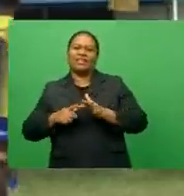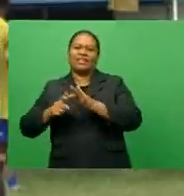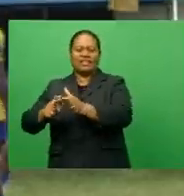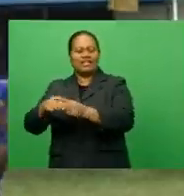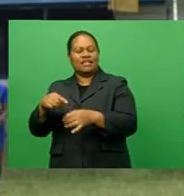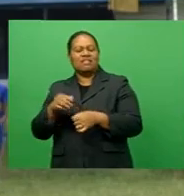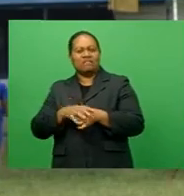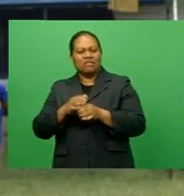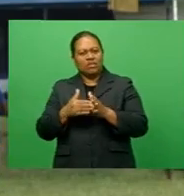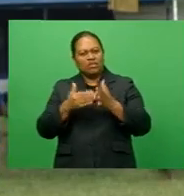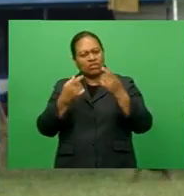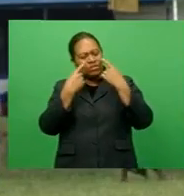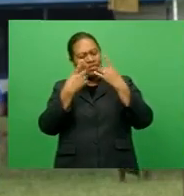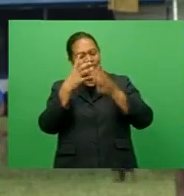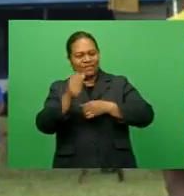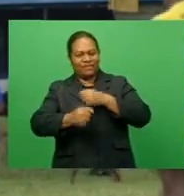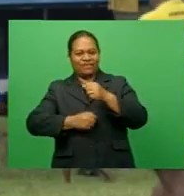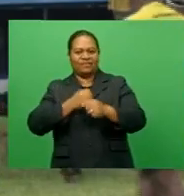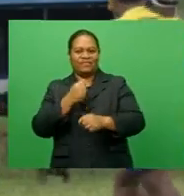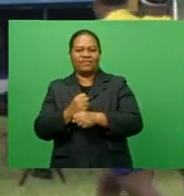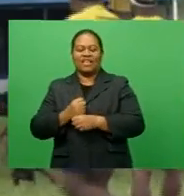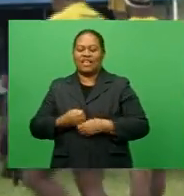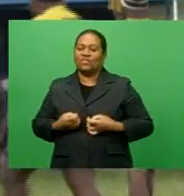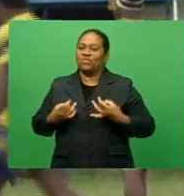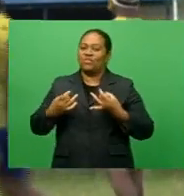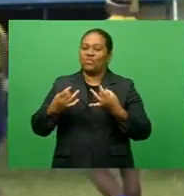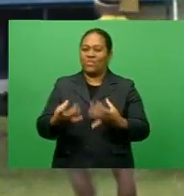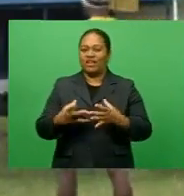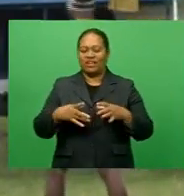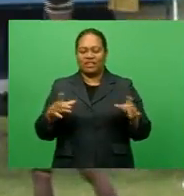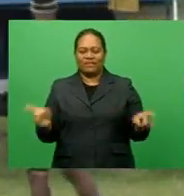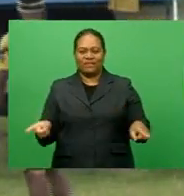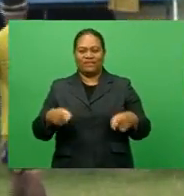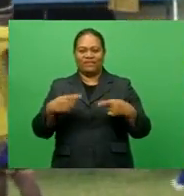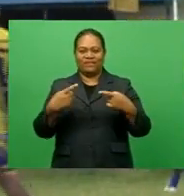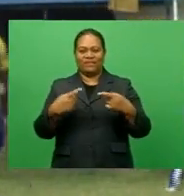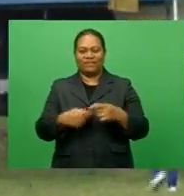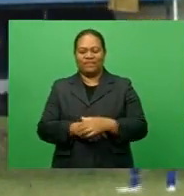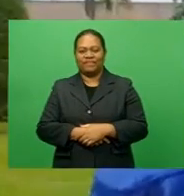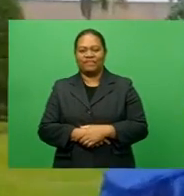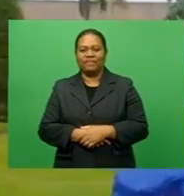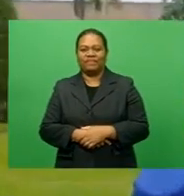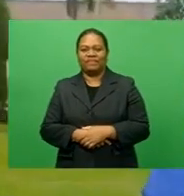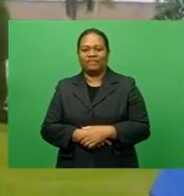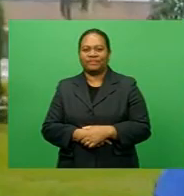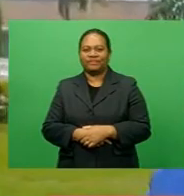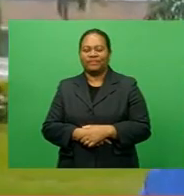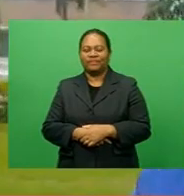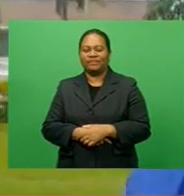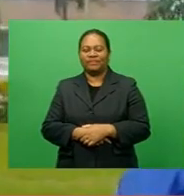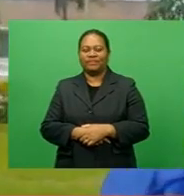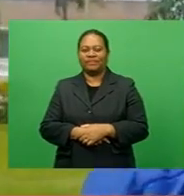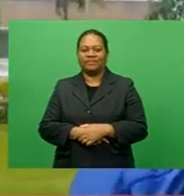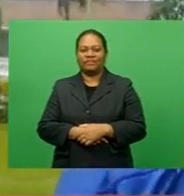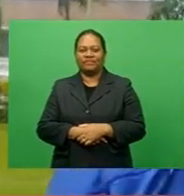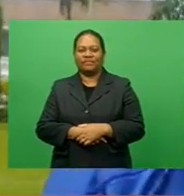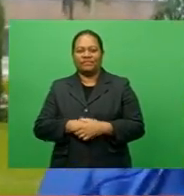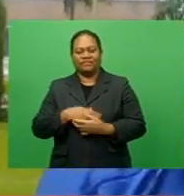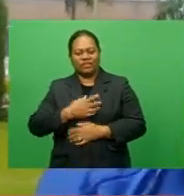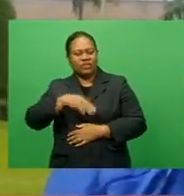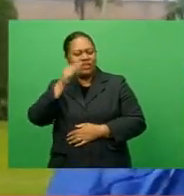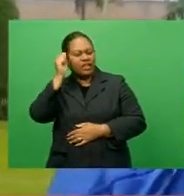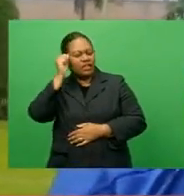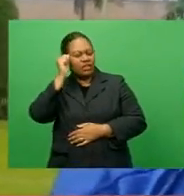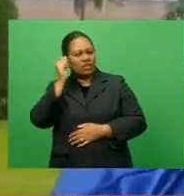making headlines all season and made it to the finals by creating major upsets. We wouldn't know that we'll